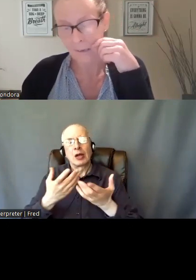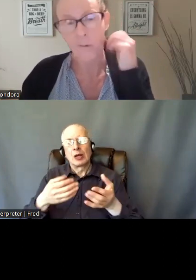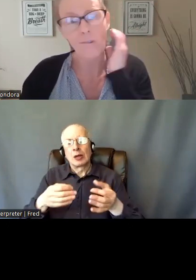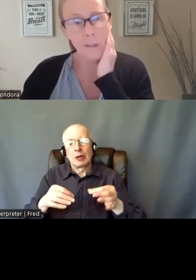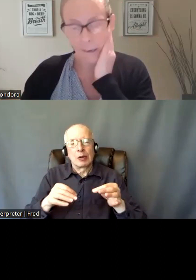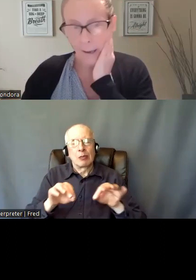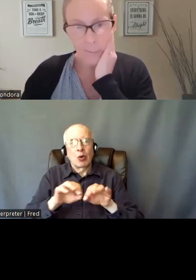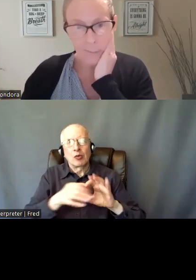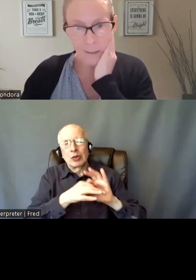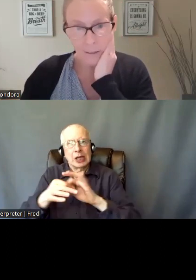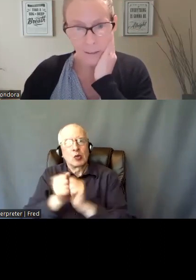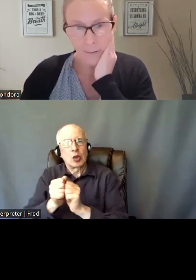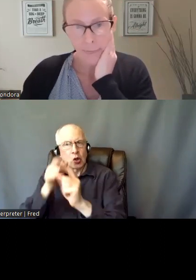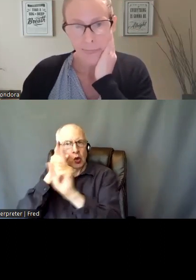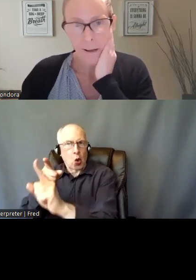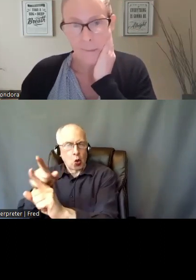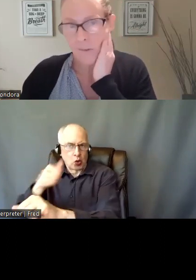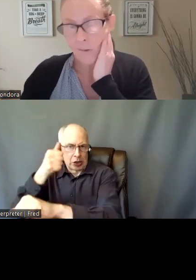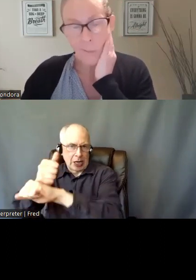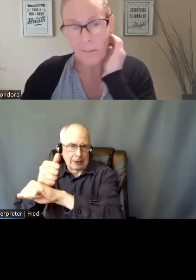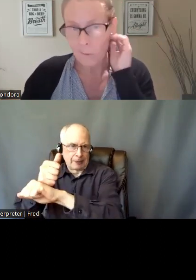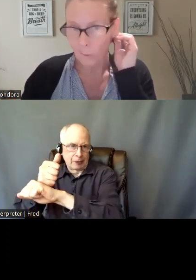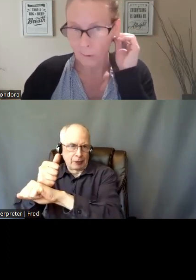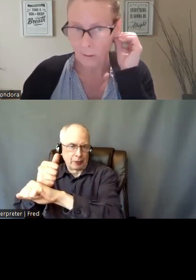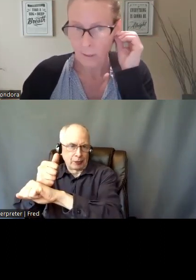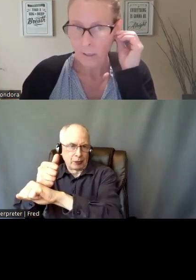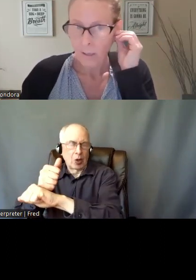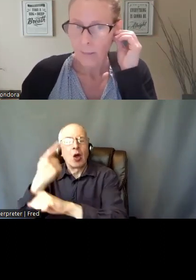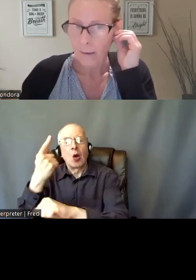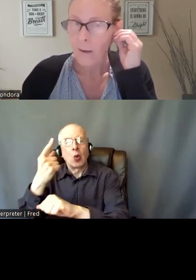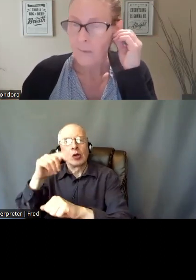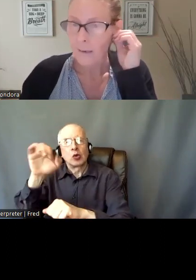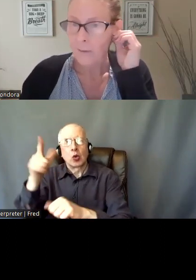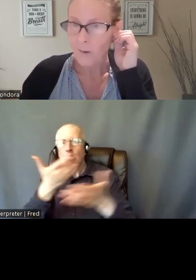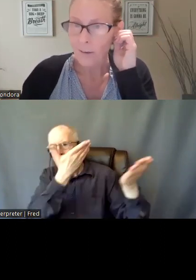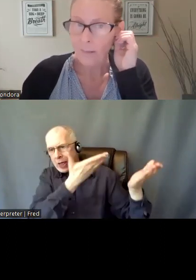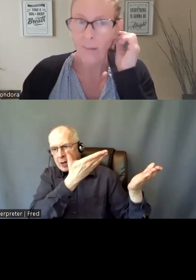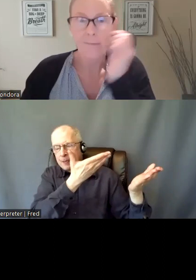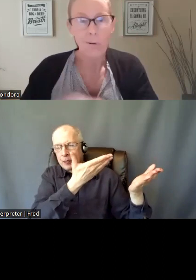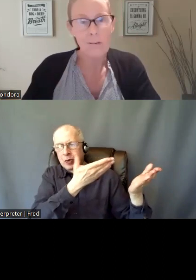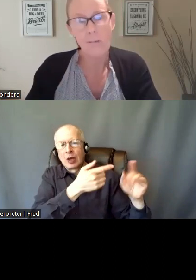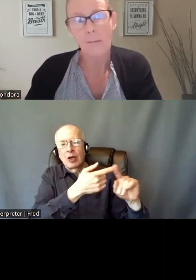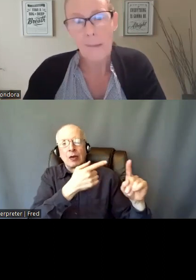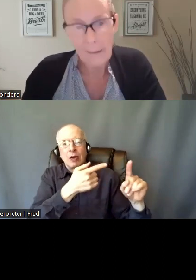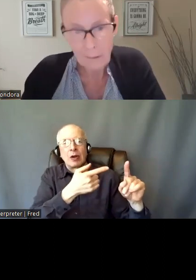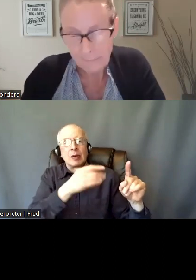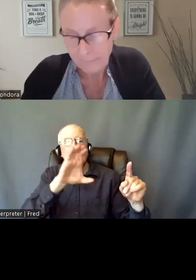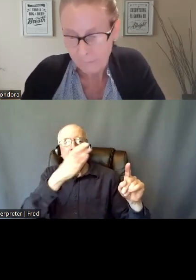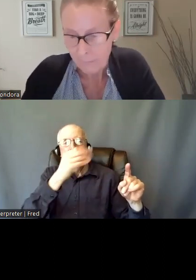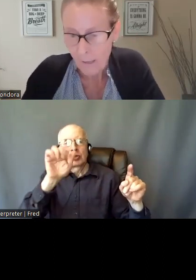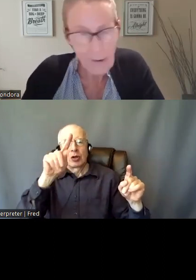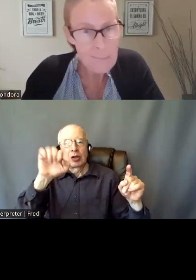goal setting. What you're looking at up here is just one tool that comes out of the Charting the Life course